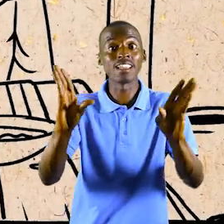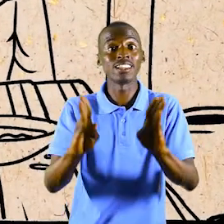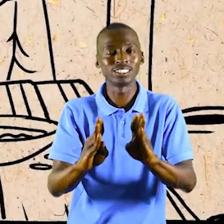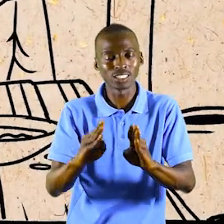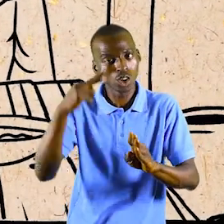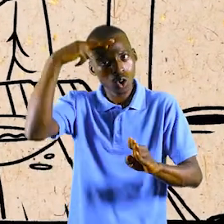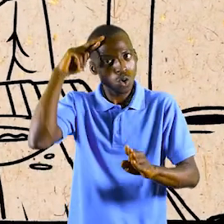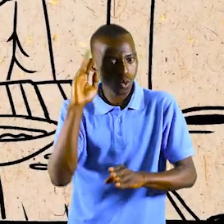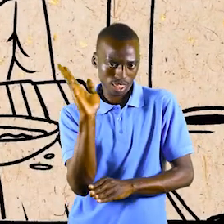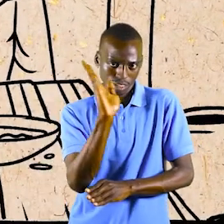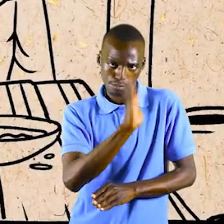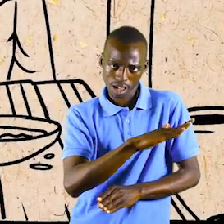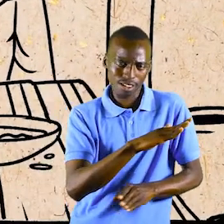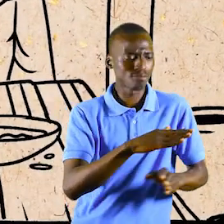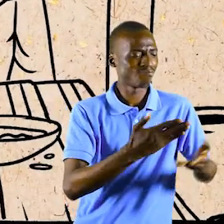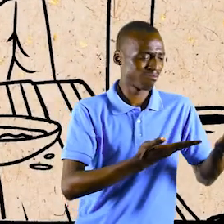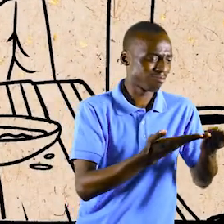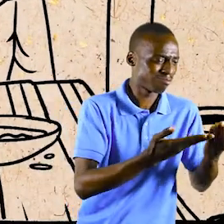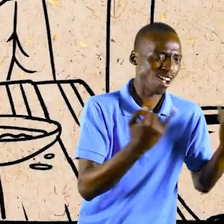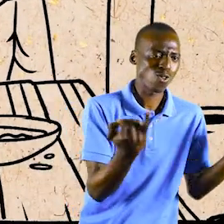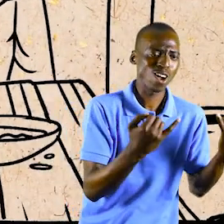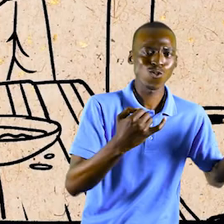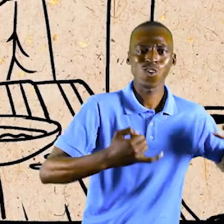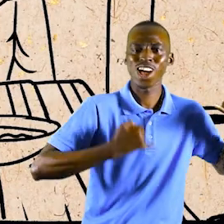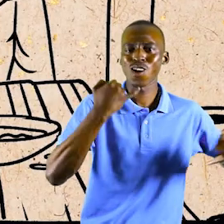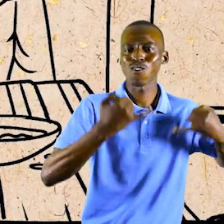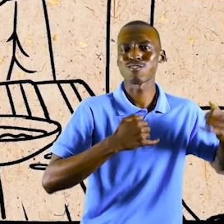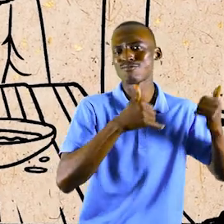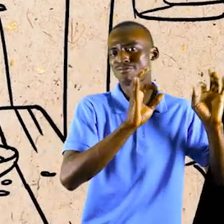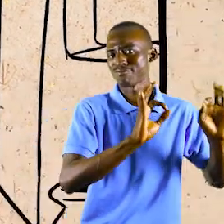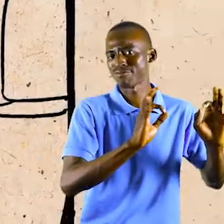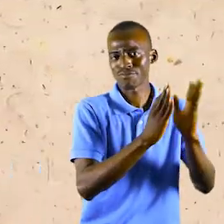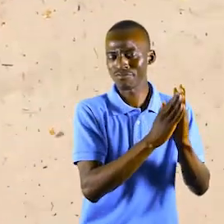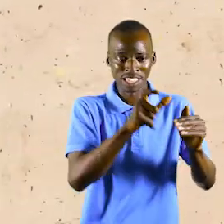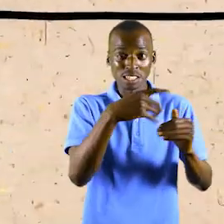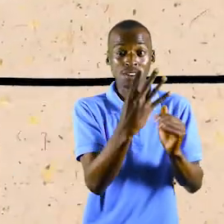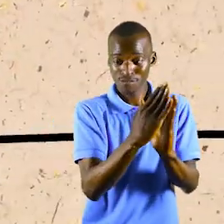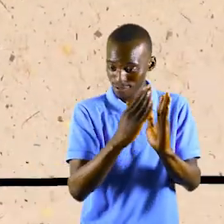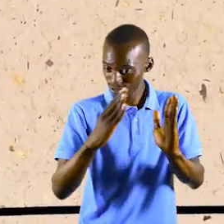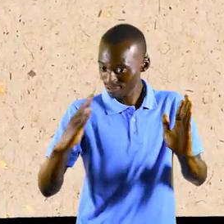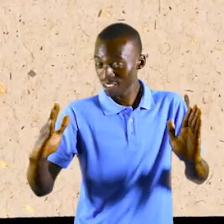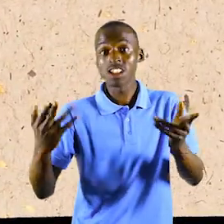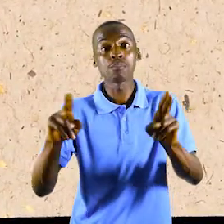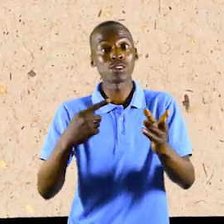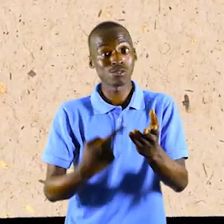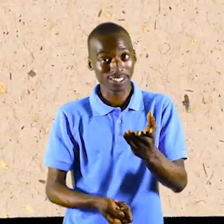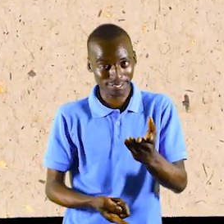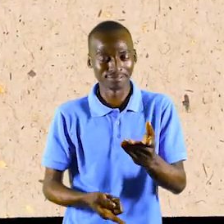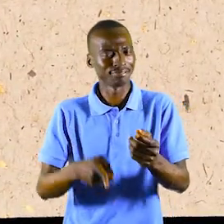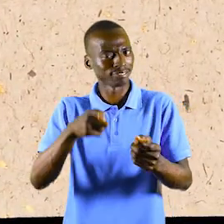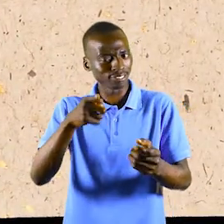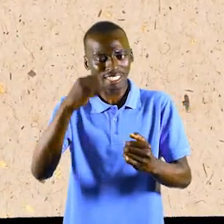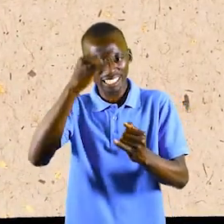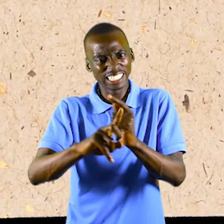Ruth returning to Naomi, and they marvel together at all of these recent events. In chapter 4, it all comes together. It turns out,